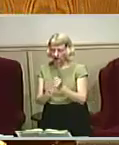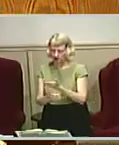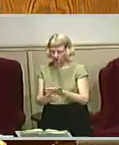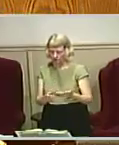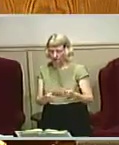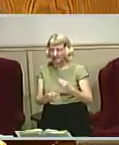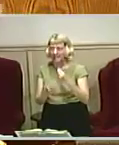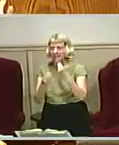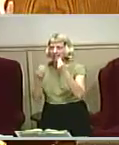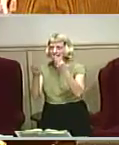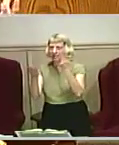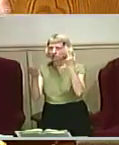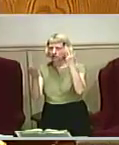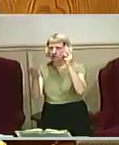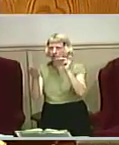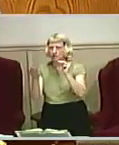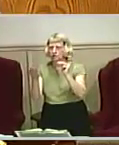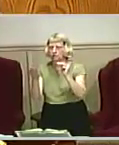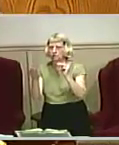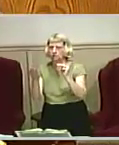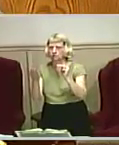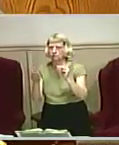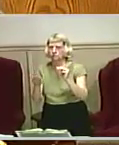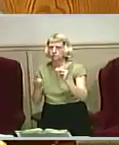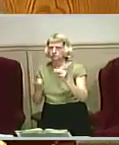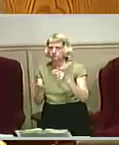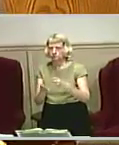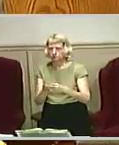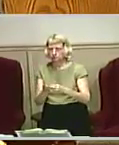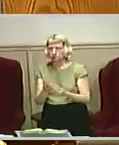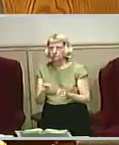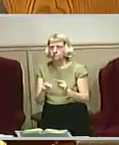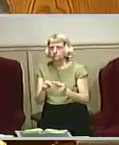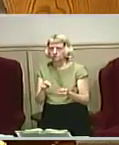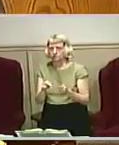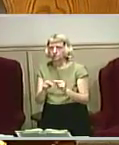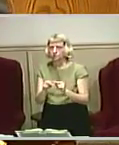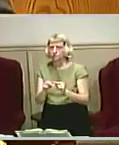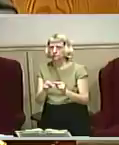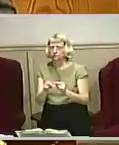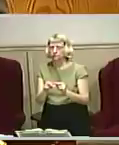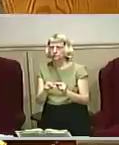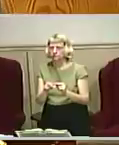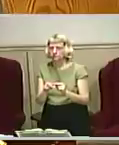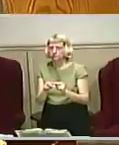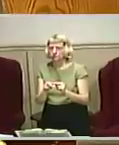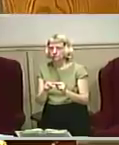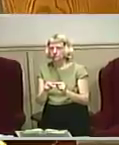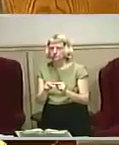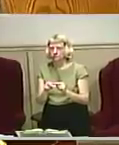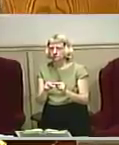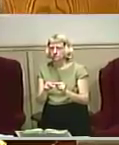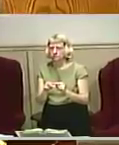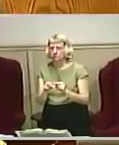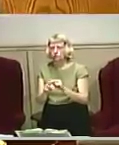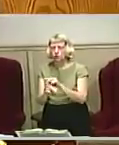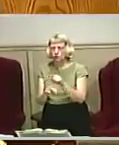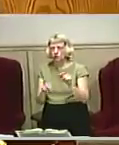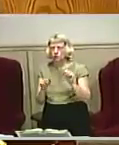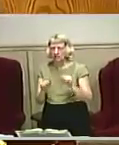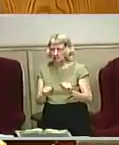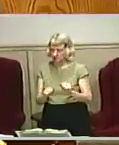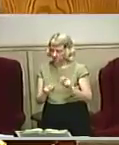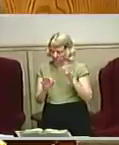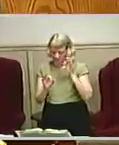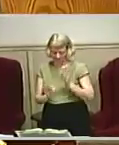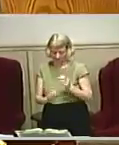to give Him our capital. We are to give Him our increase. We are to give Him our revenue. And you can determine